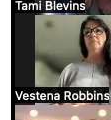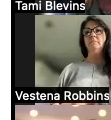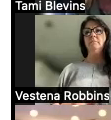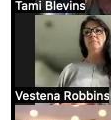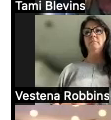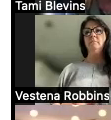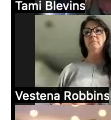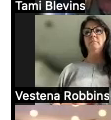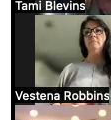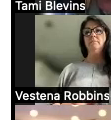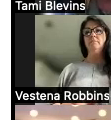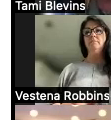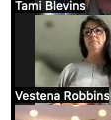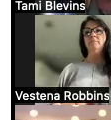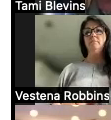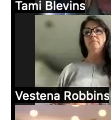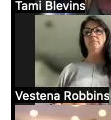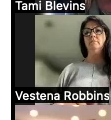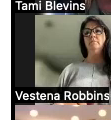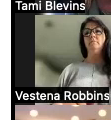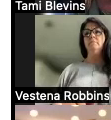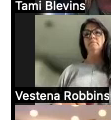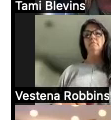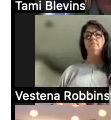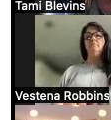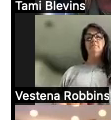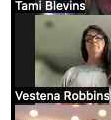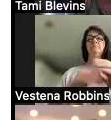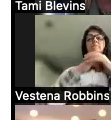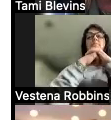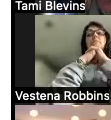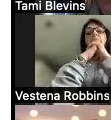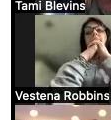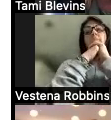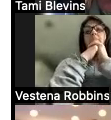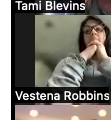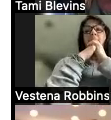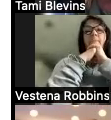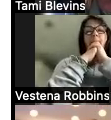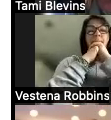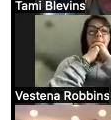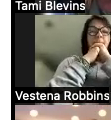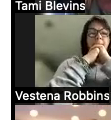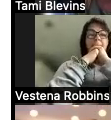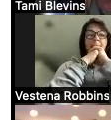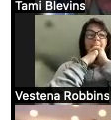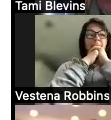Human Services. There are different ways to go about it, to provide it. But there are